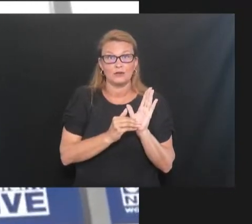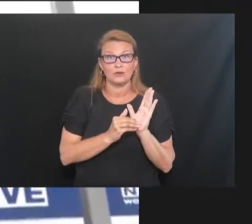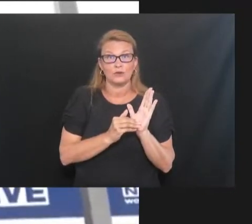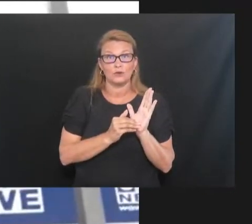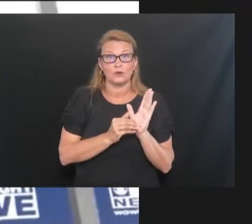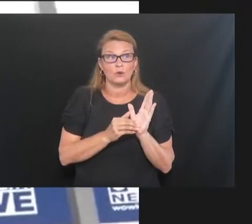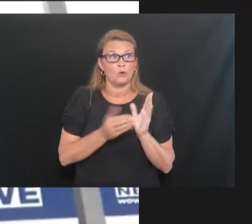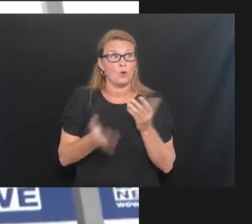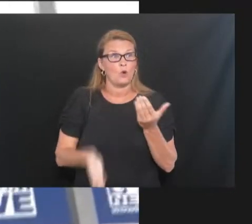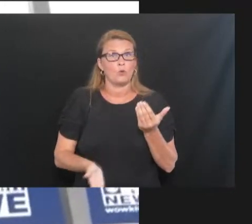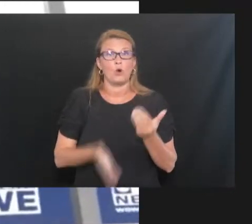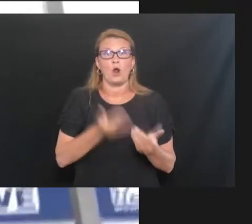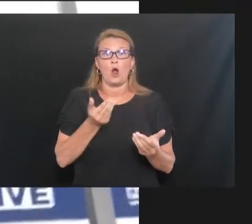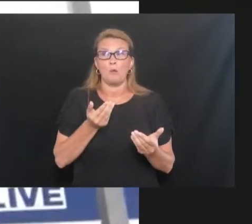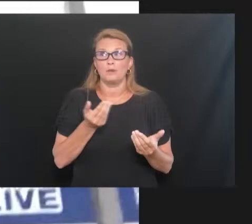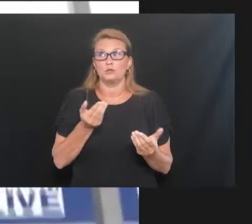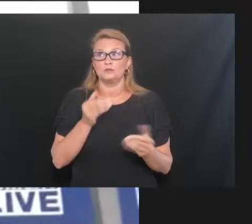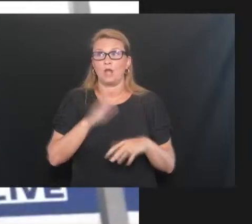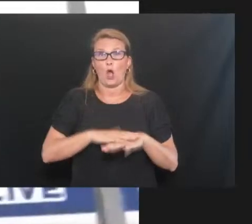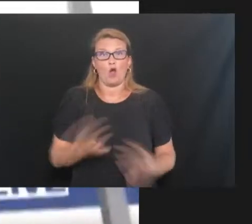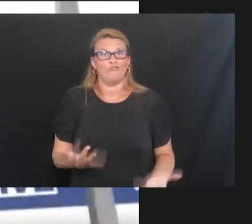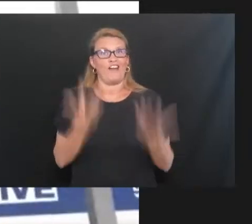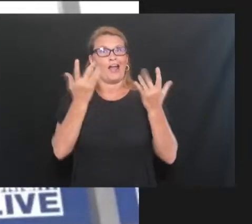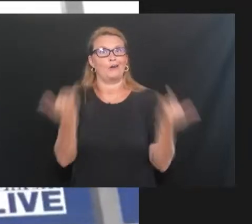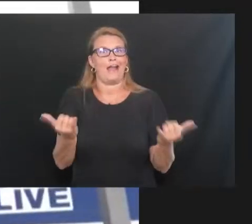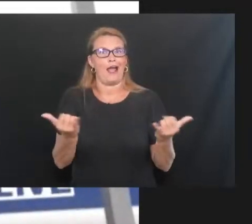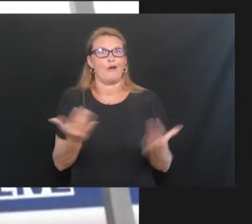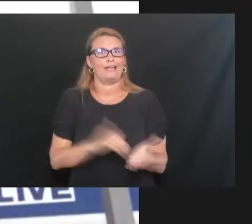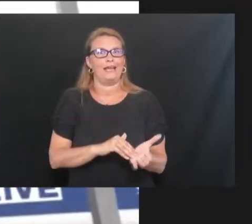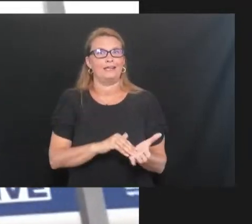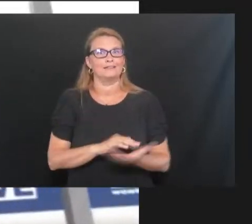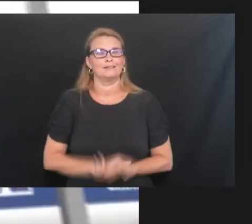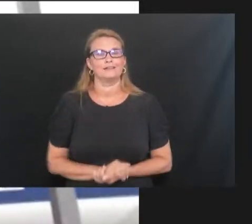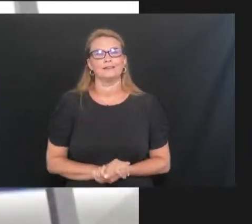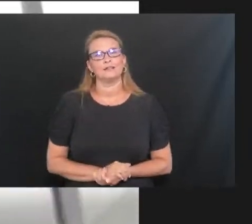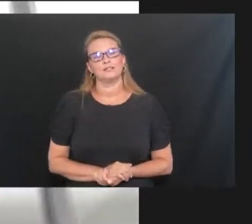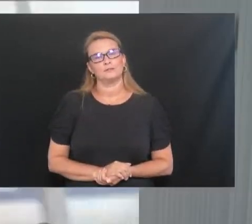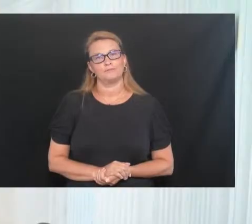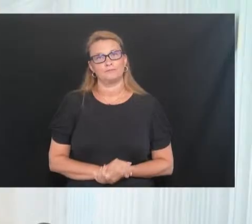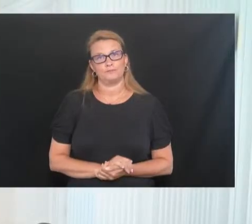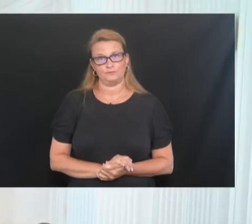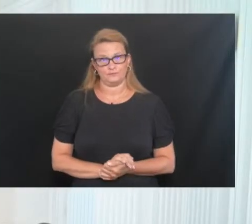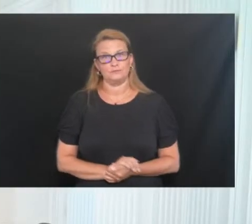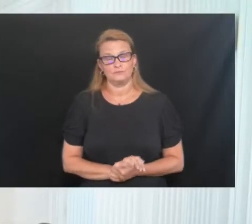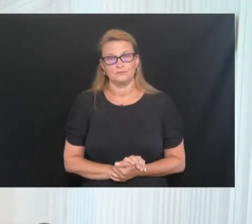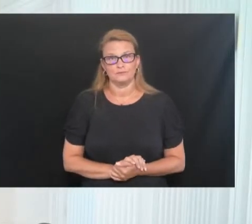we're almost at a 5-alarm fire here. Well, Mark, I